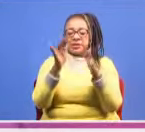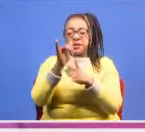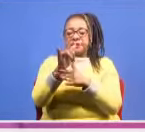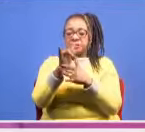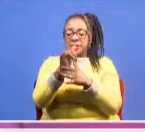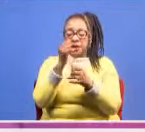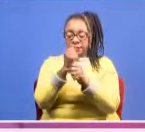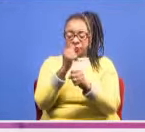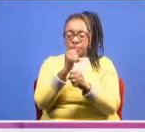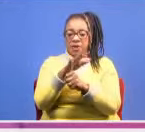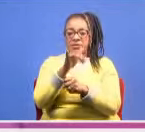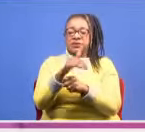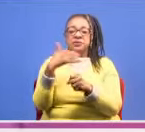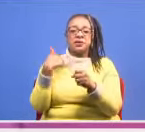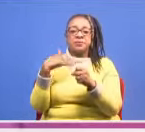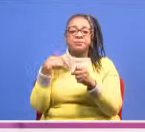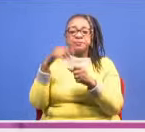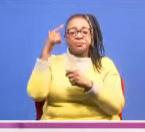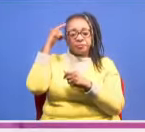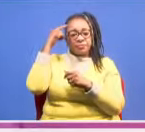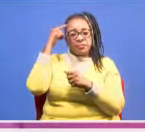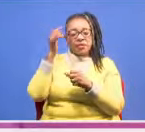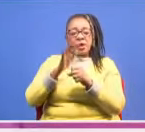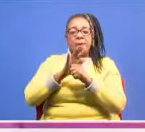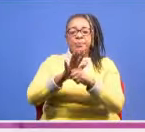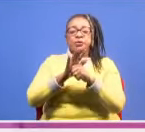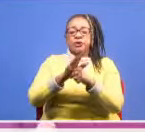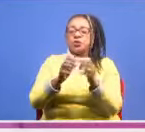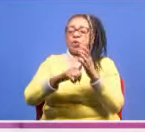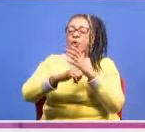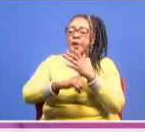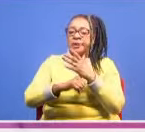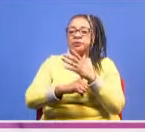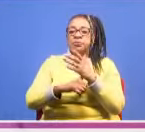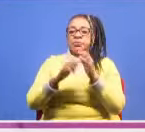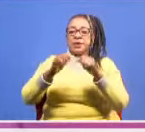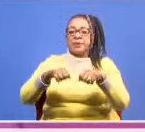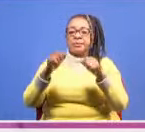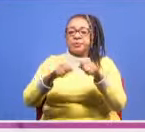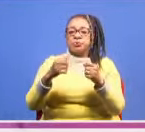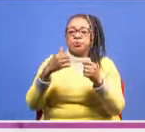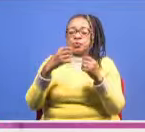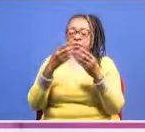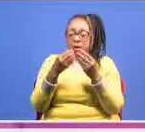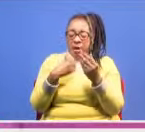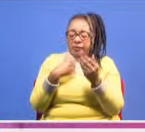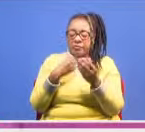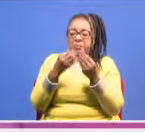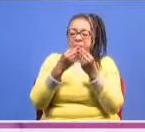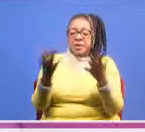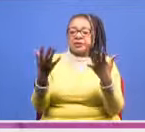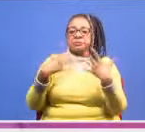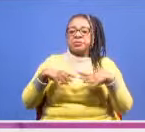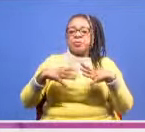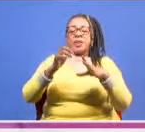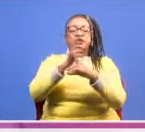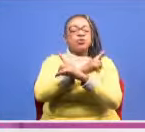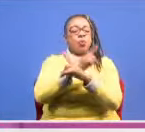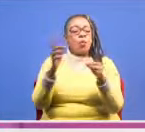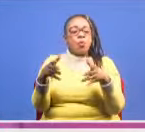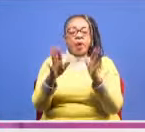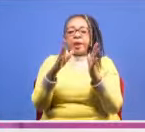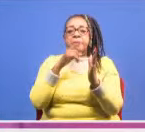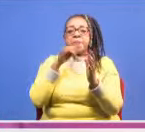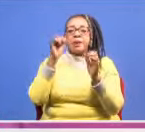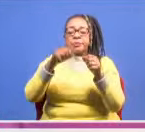that I think this year are really pushing so hard to be able to net in as many people as possible, because there is no way this gentleman could have done